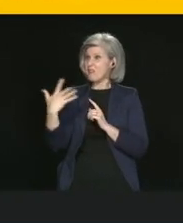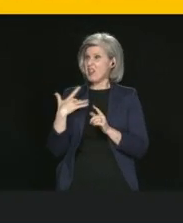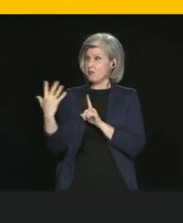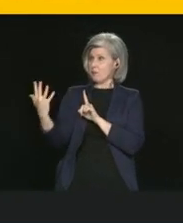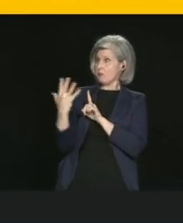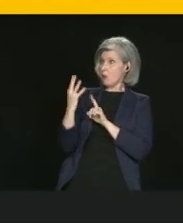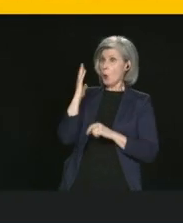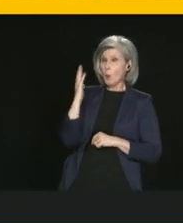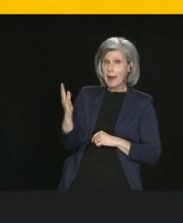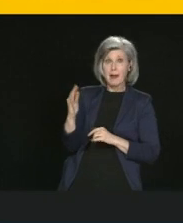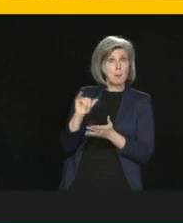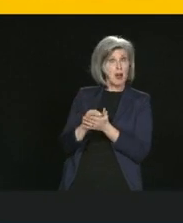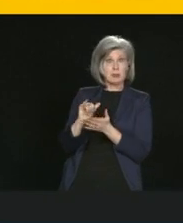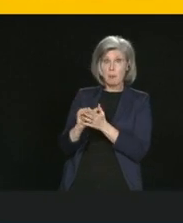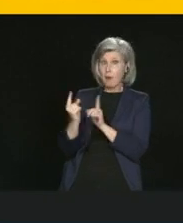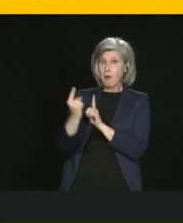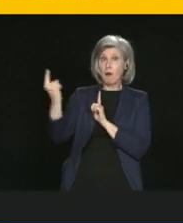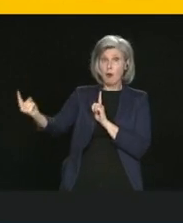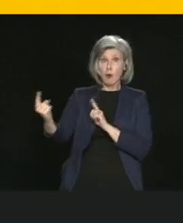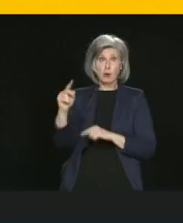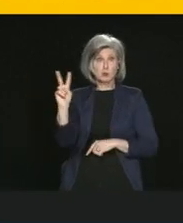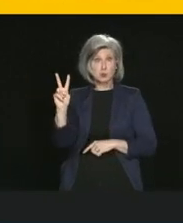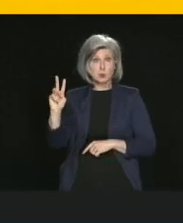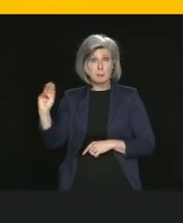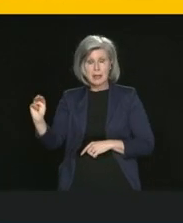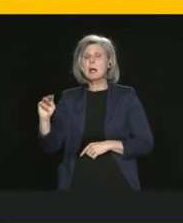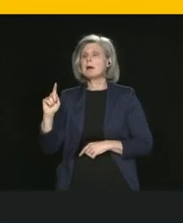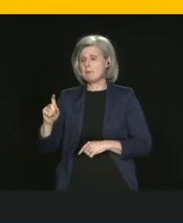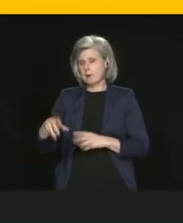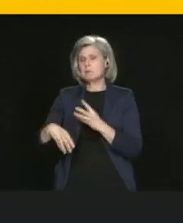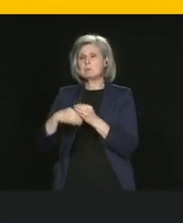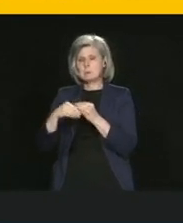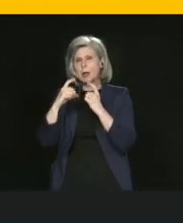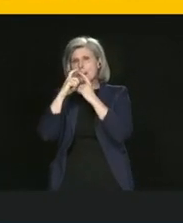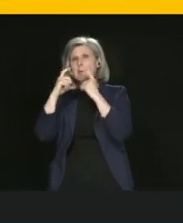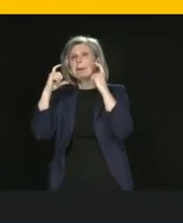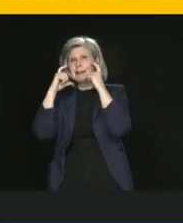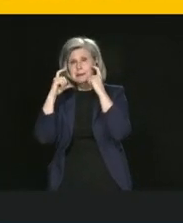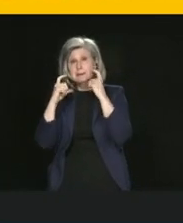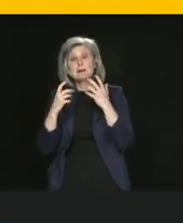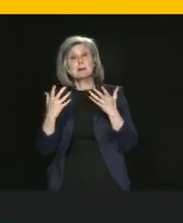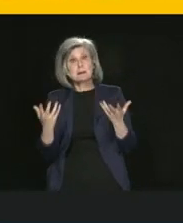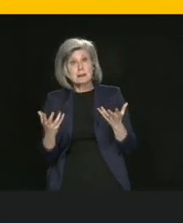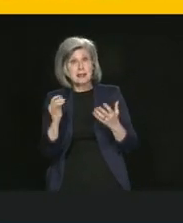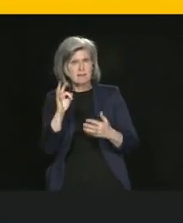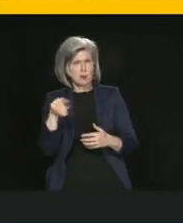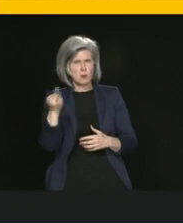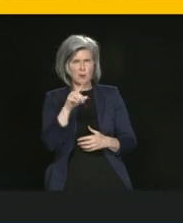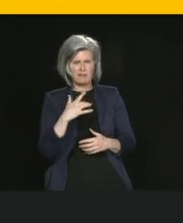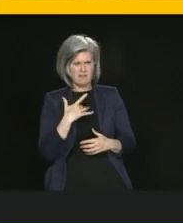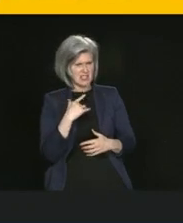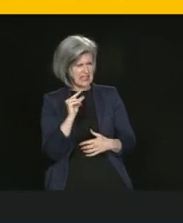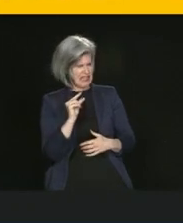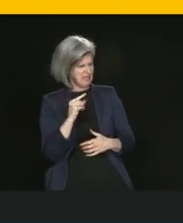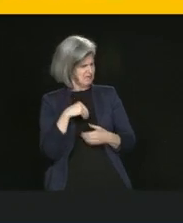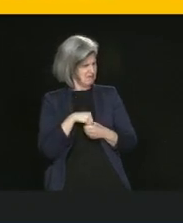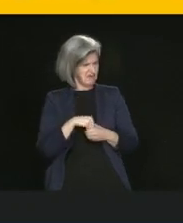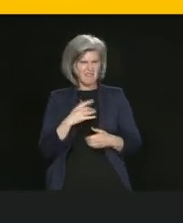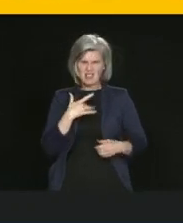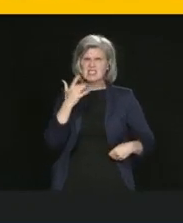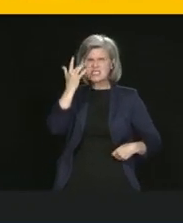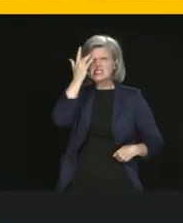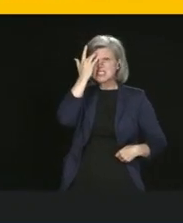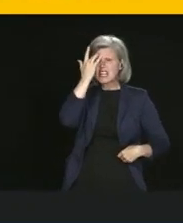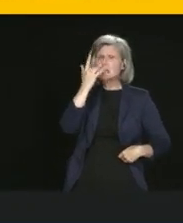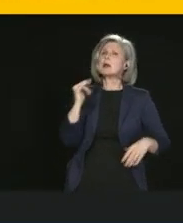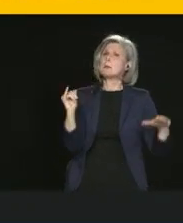even if mild, it is vital that you stay home and away from others to prevent spreading the virus. Thank you. Merci.